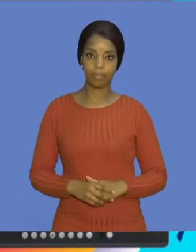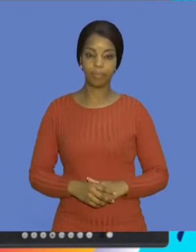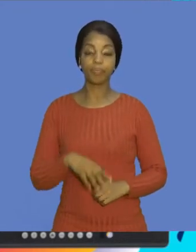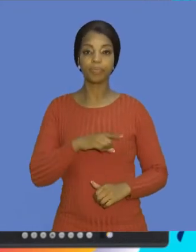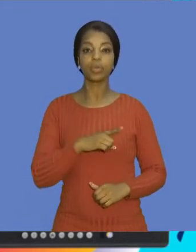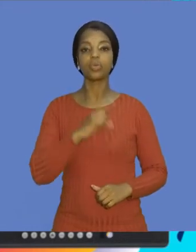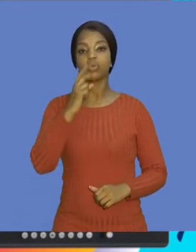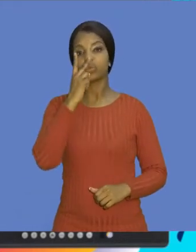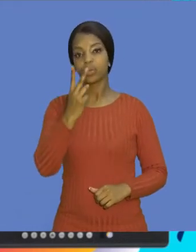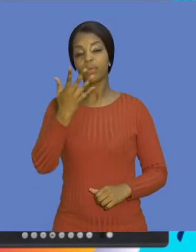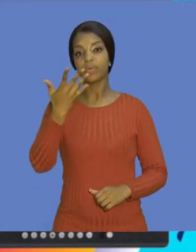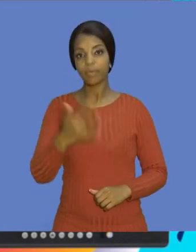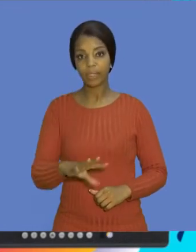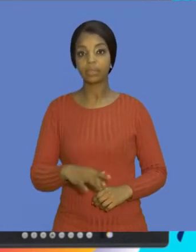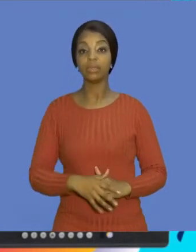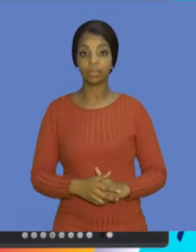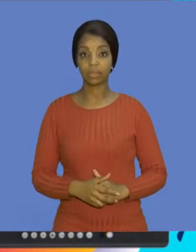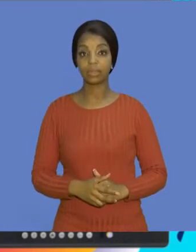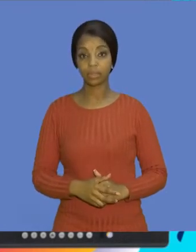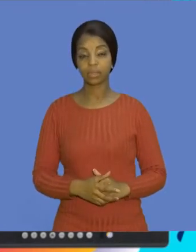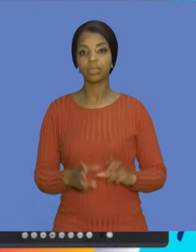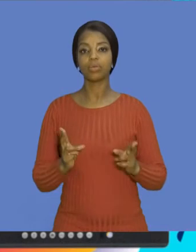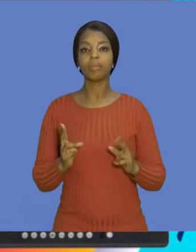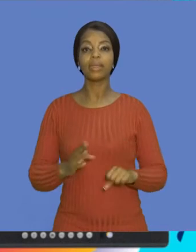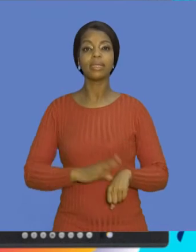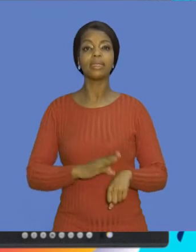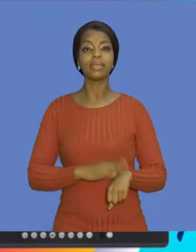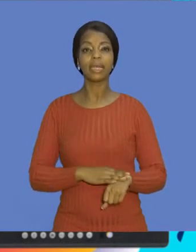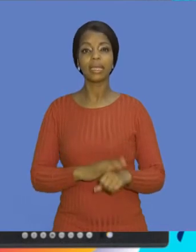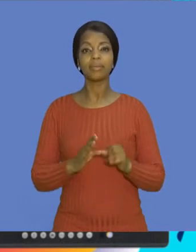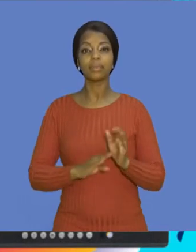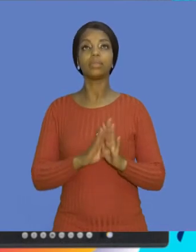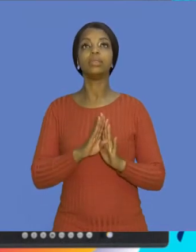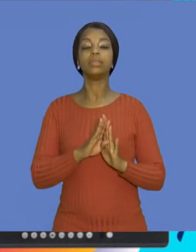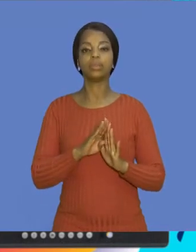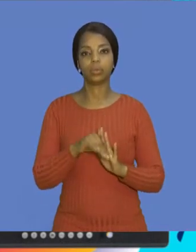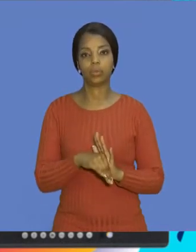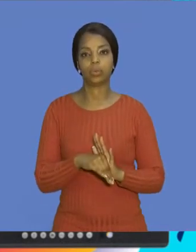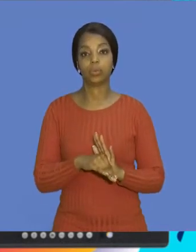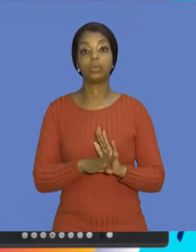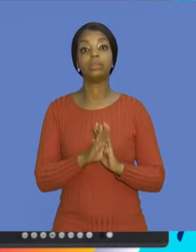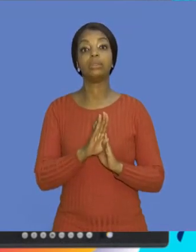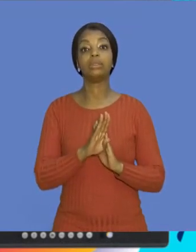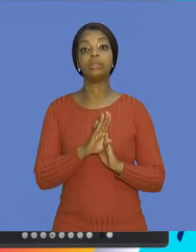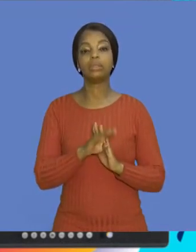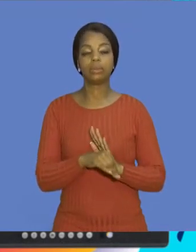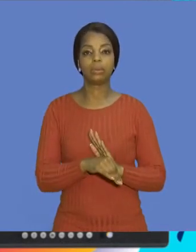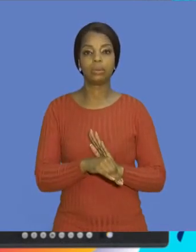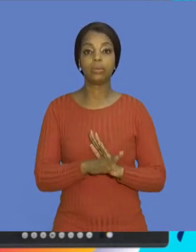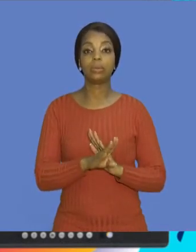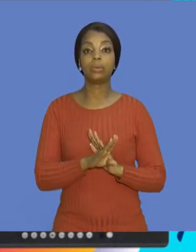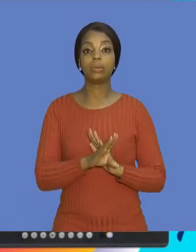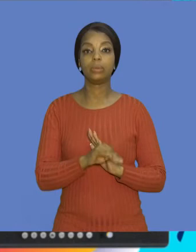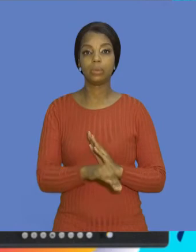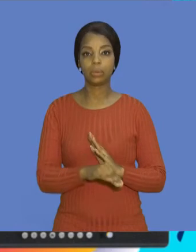the previous graph that it normally at times goes up, it goes down, it goes up, it goes down, it remains a